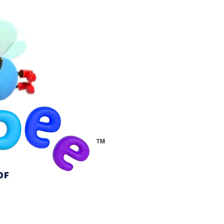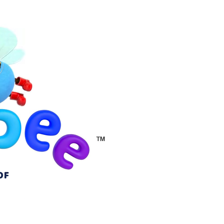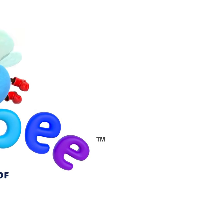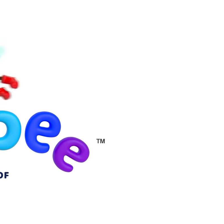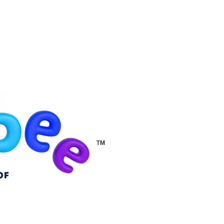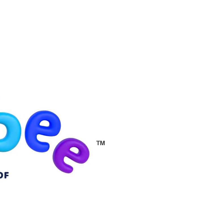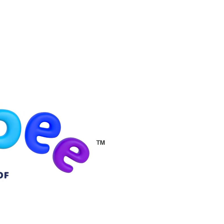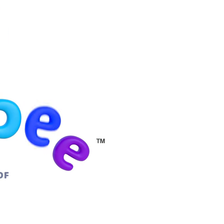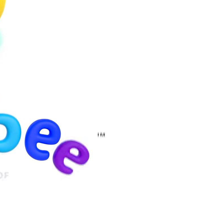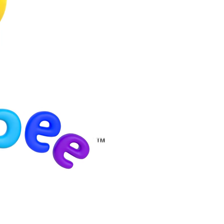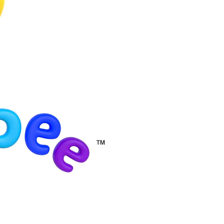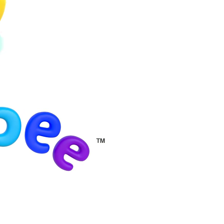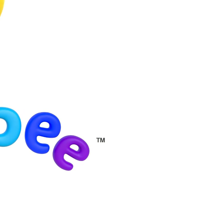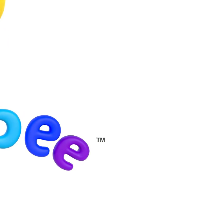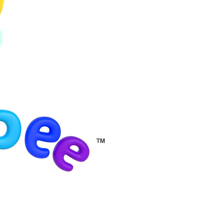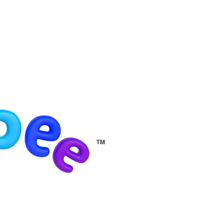Lellobee!